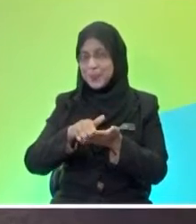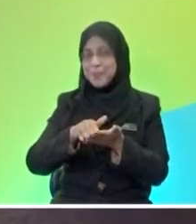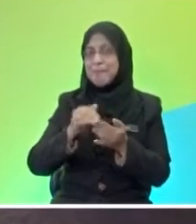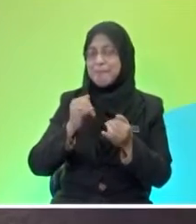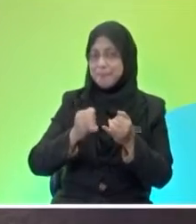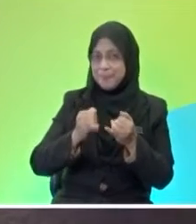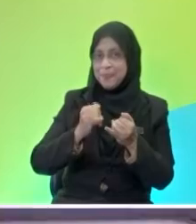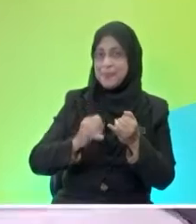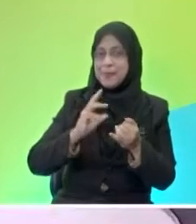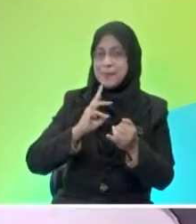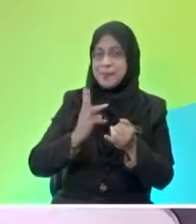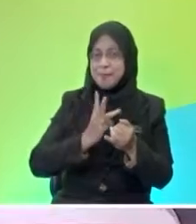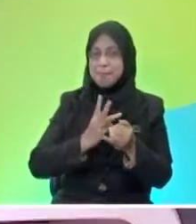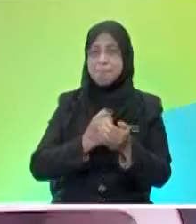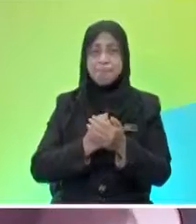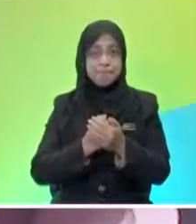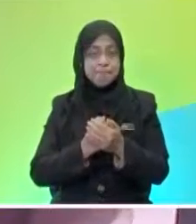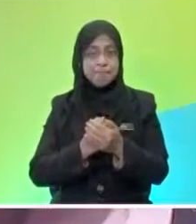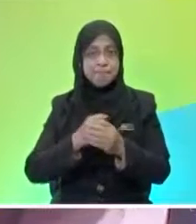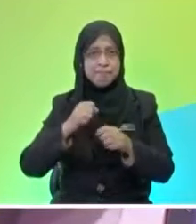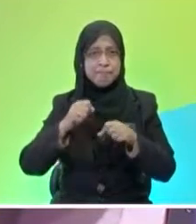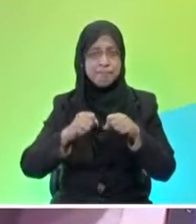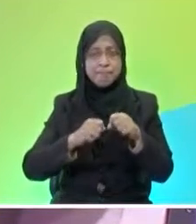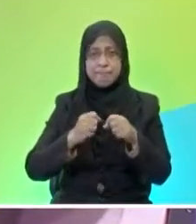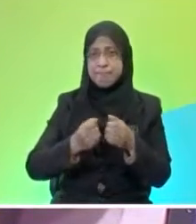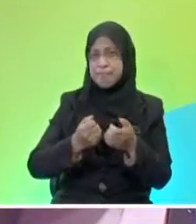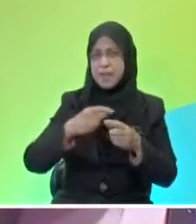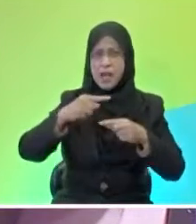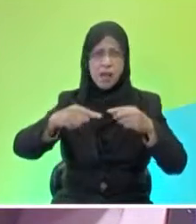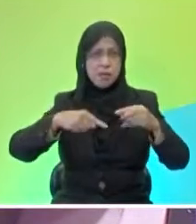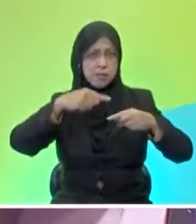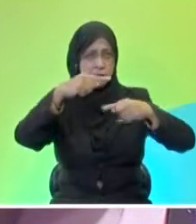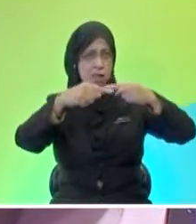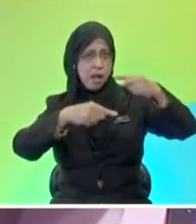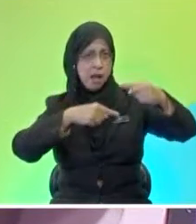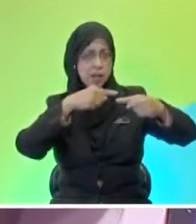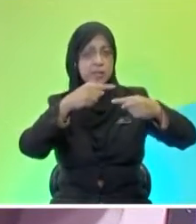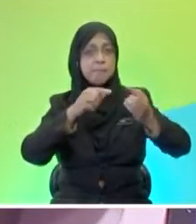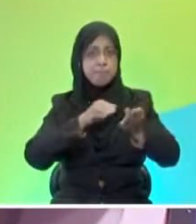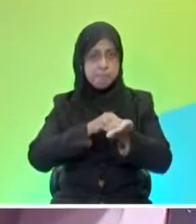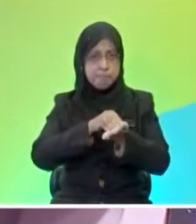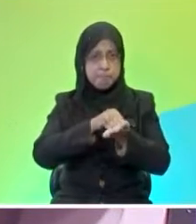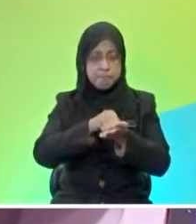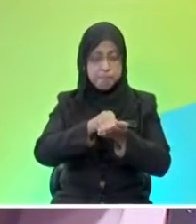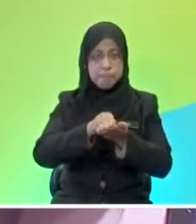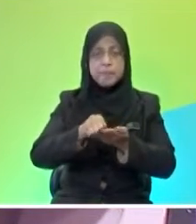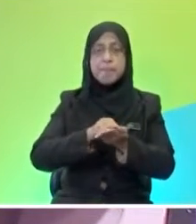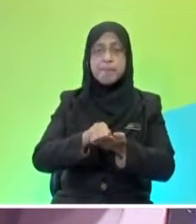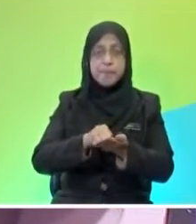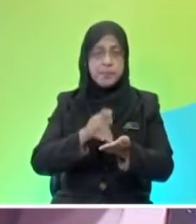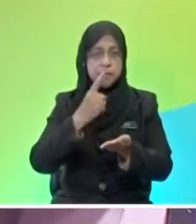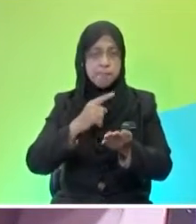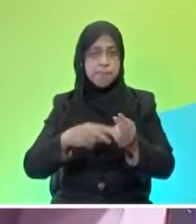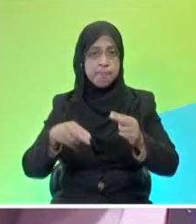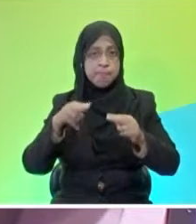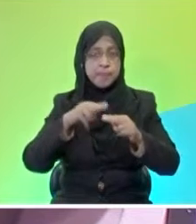of all, we have the tread patterns on vehicles. So vehicle tires have tread patterns to prevent us from, to increase the grip